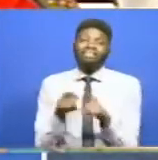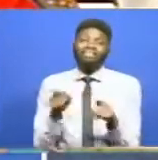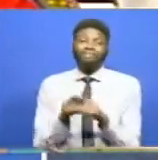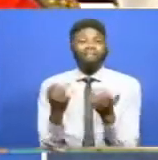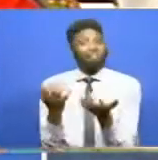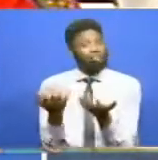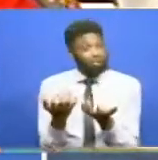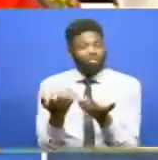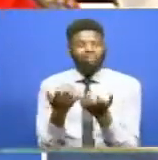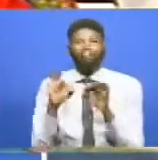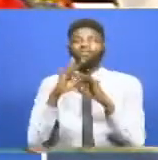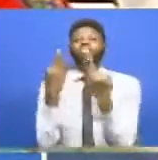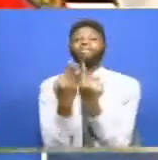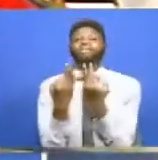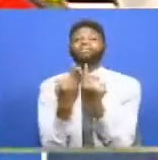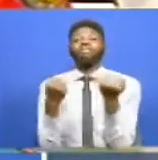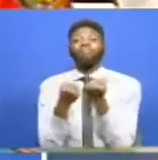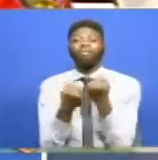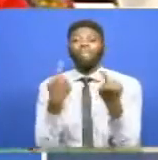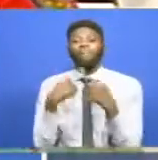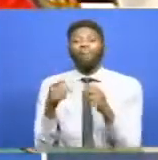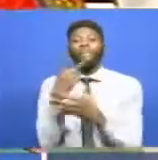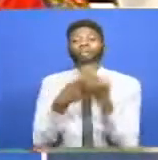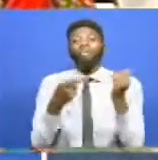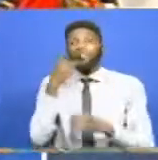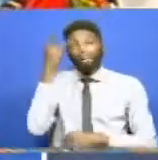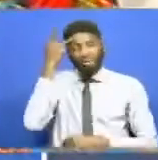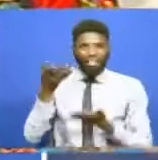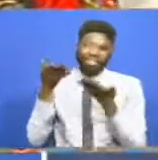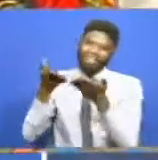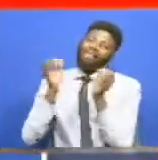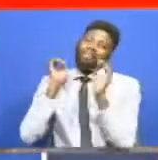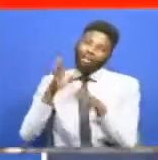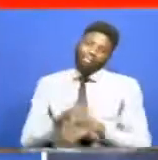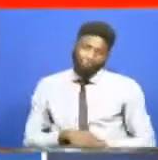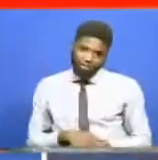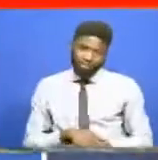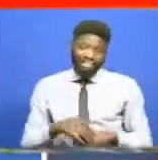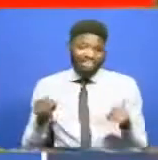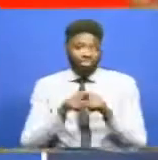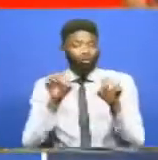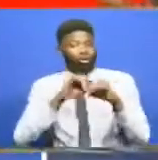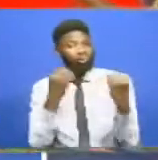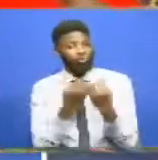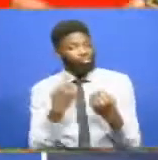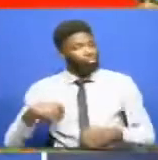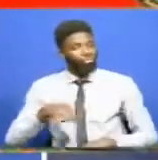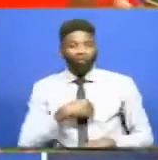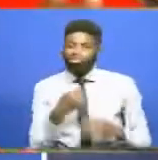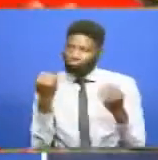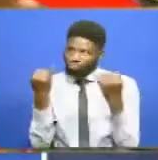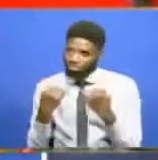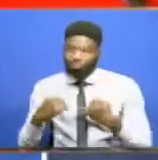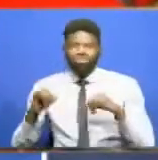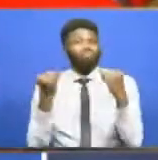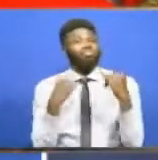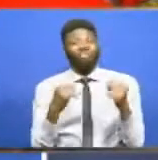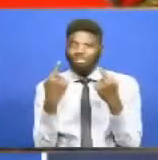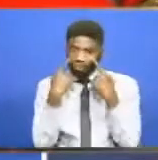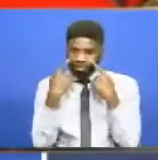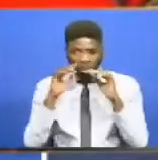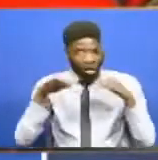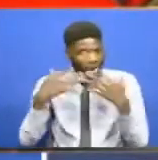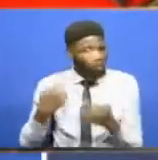family support, but both parents are not there to do that. So as an organization, we are trying to see how we can be able